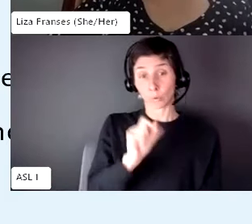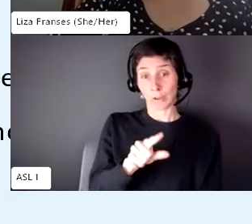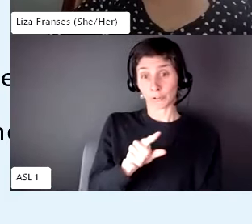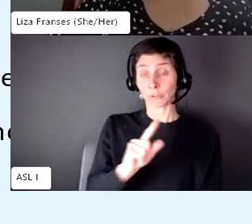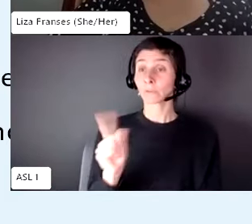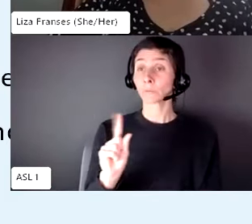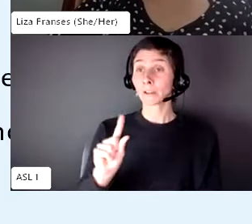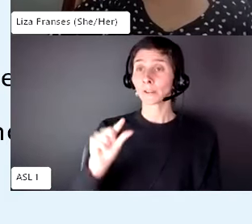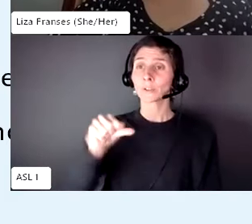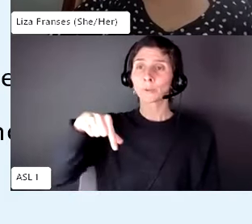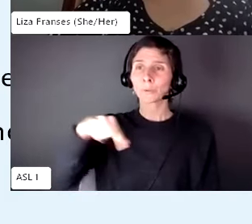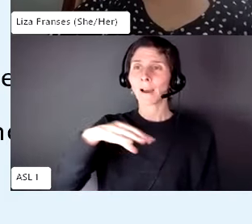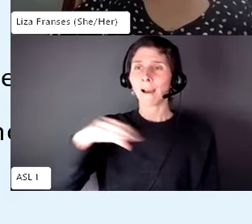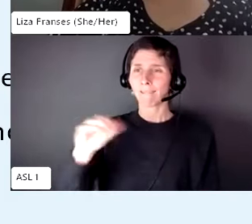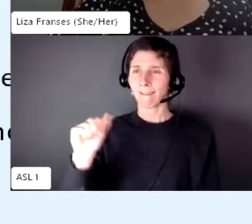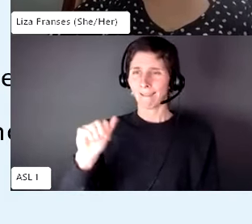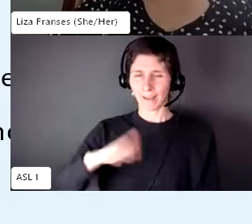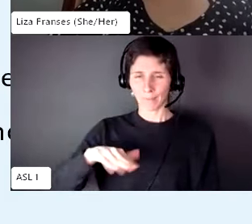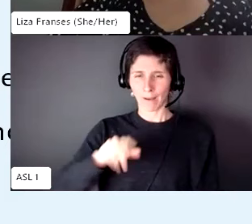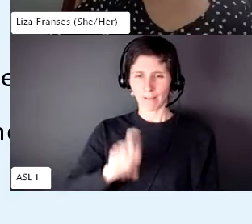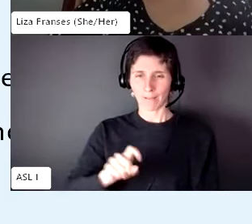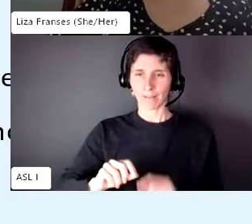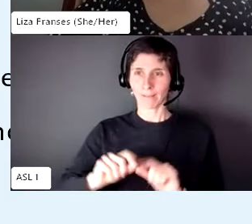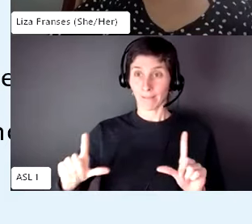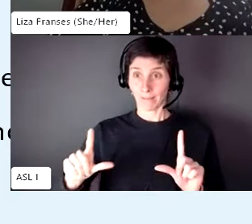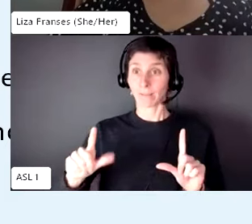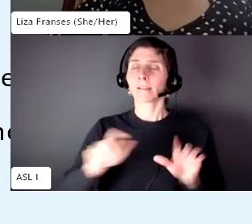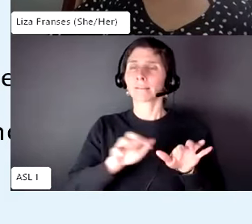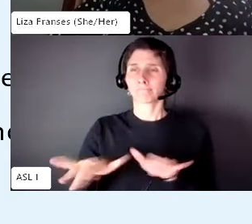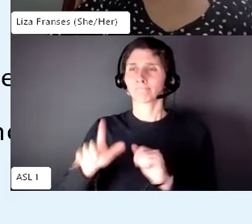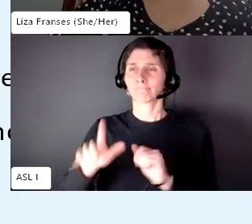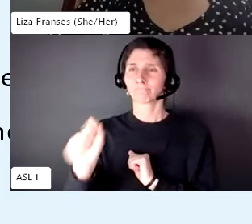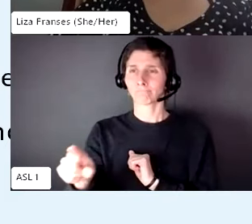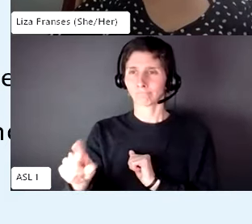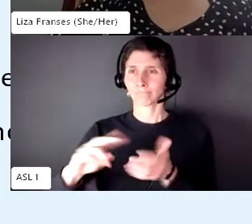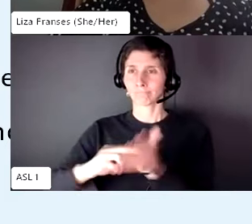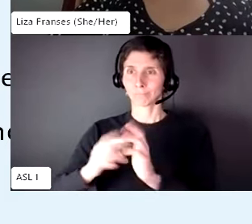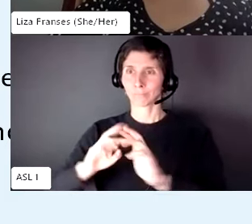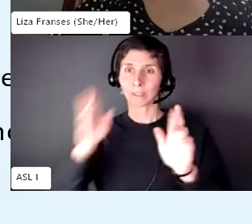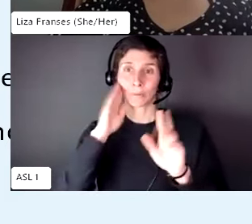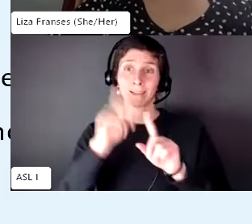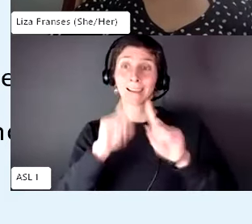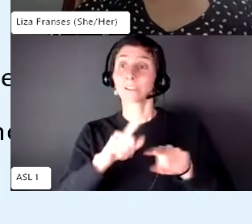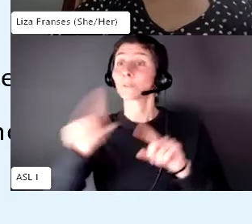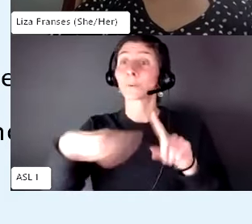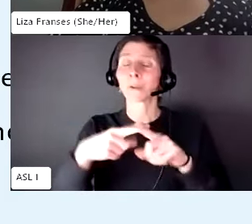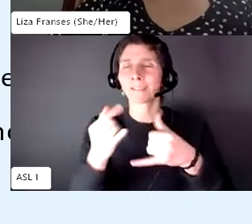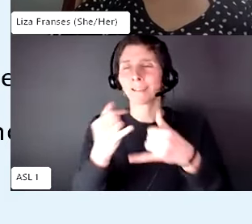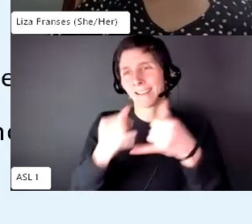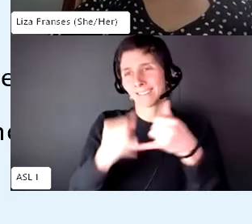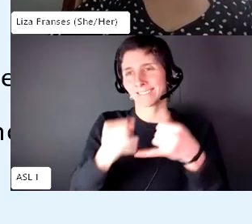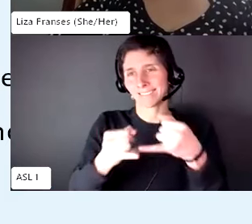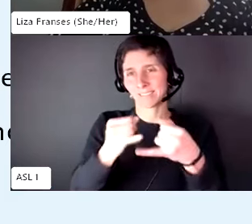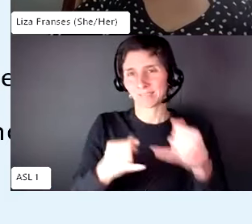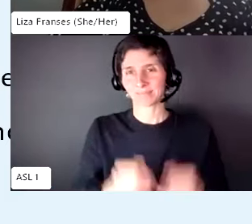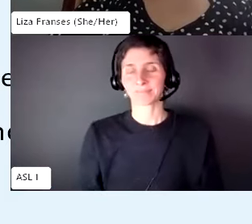of your screen. That will make sure that we don't miss your question, and we'll ask that of the speakers at the end of the presentation.